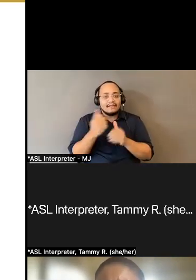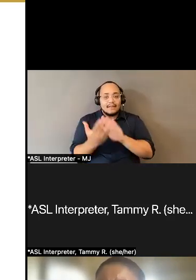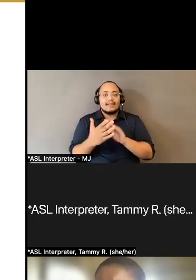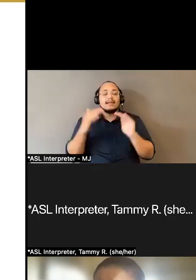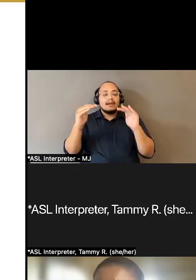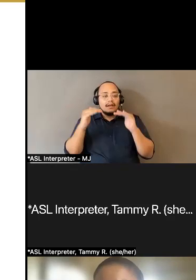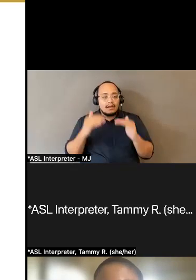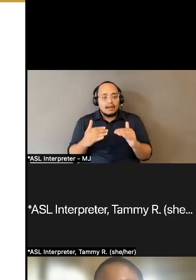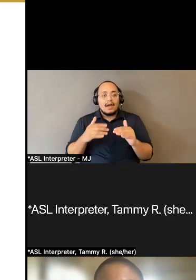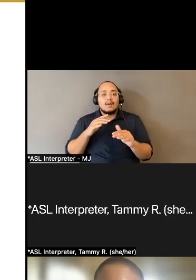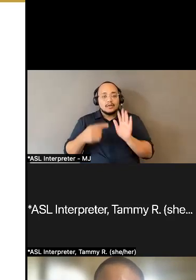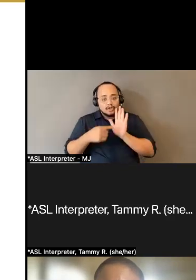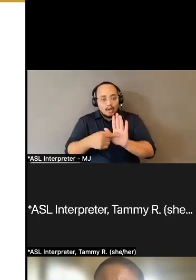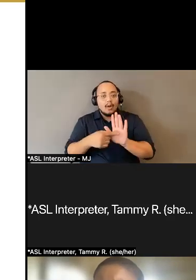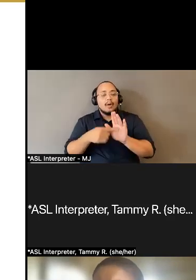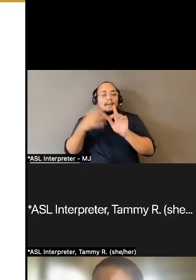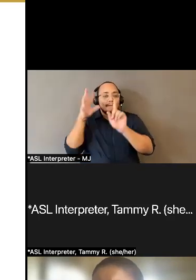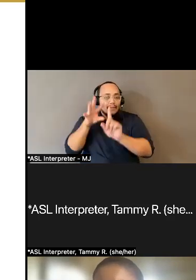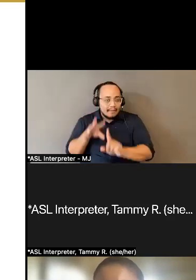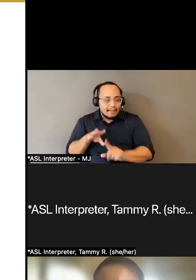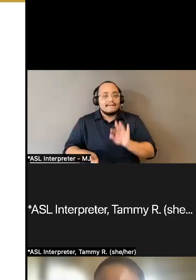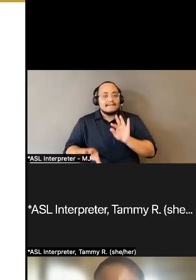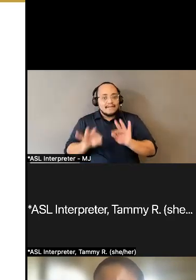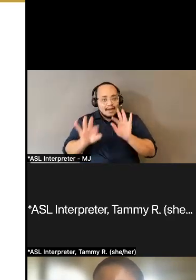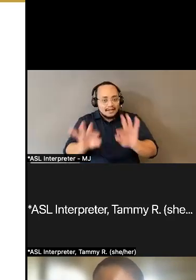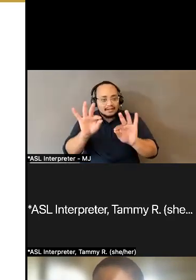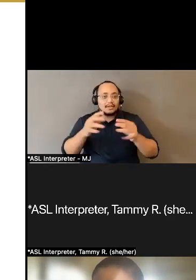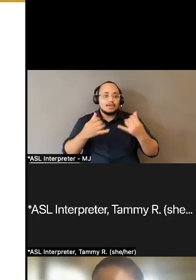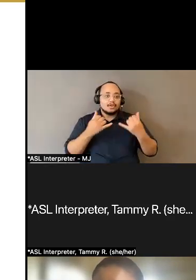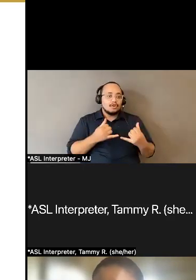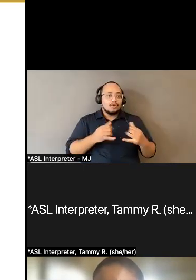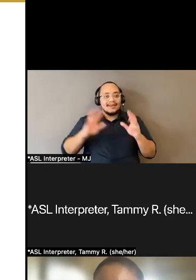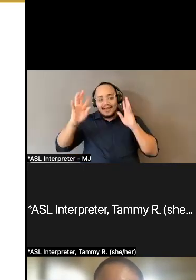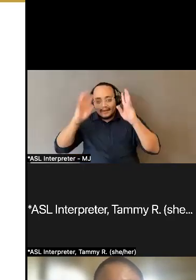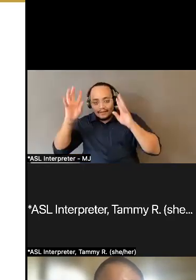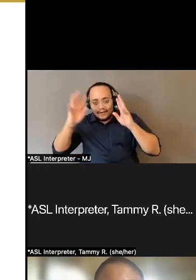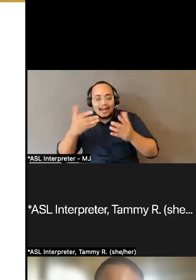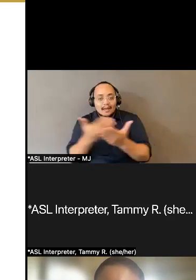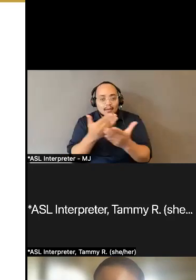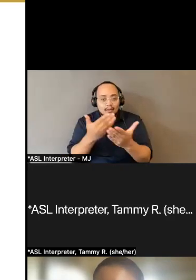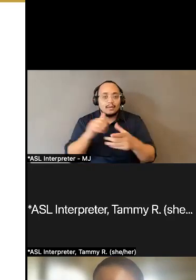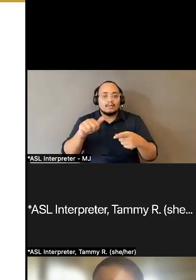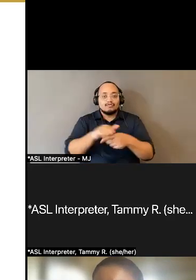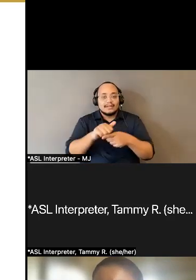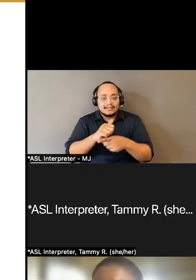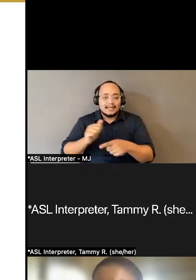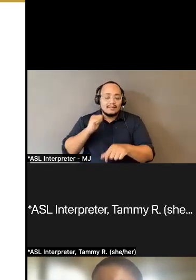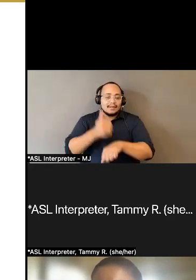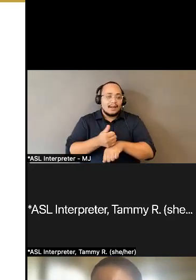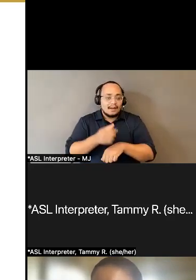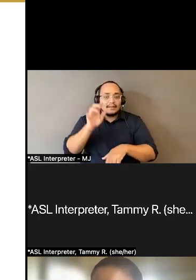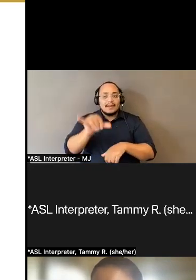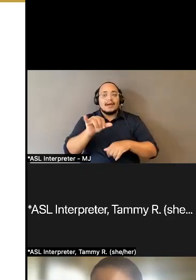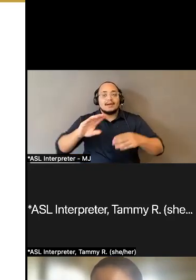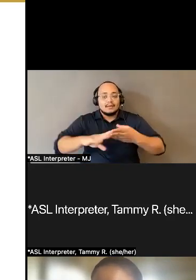some of the findings on the current innovative and emergent practices implemented by